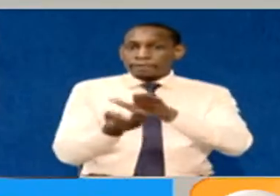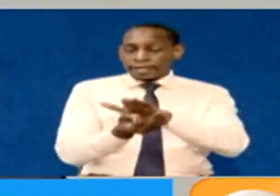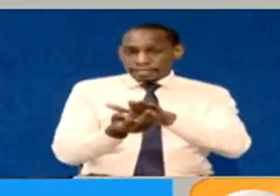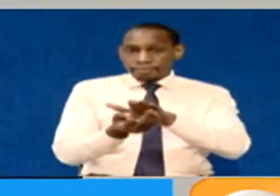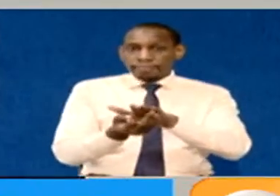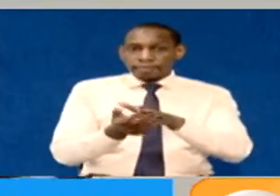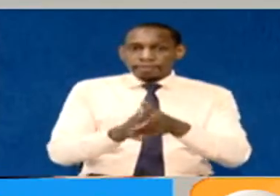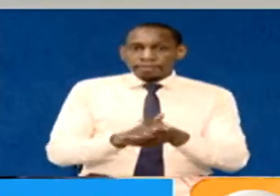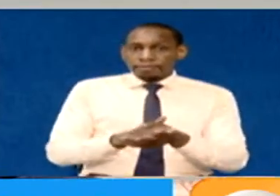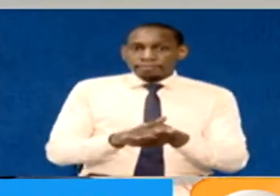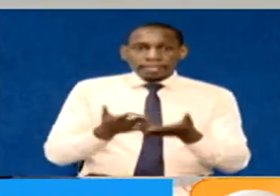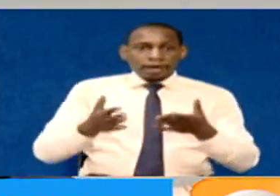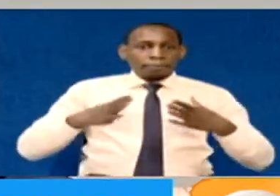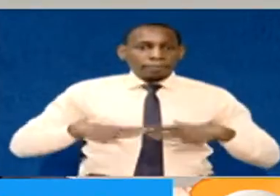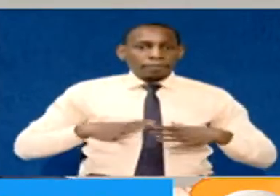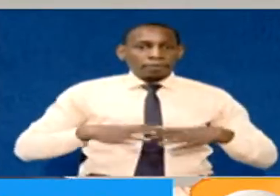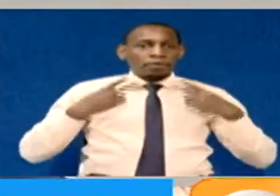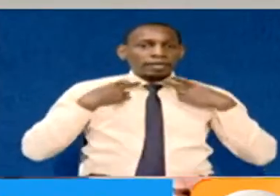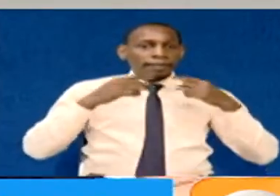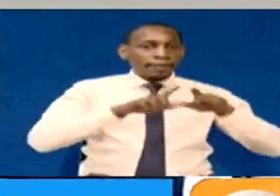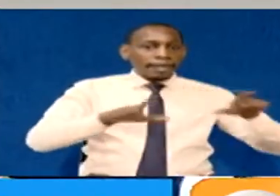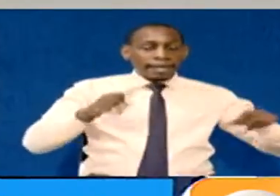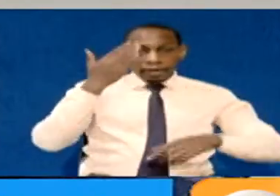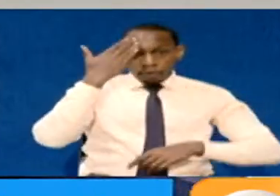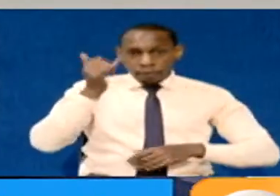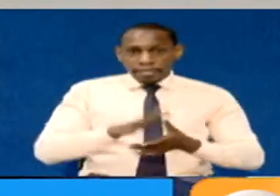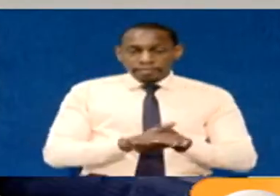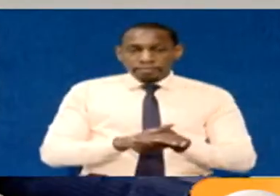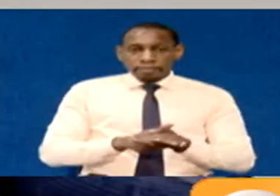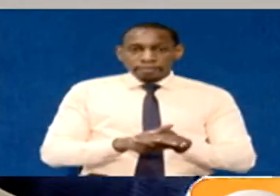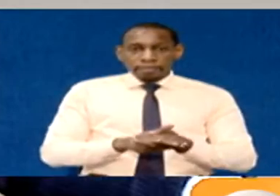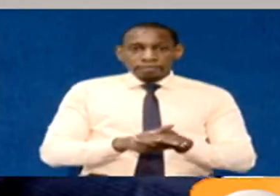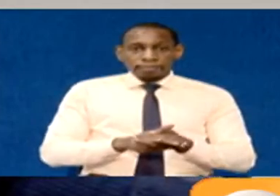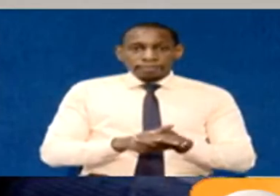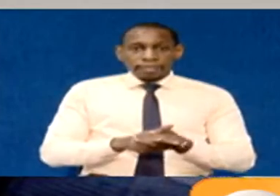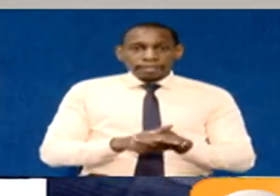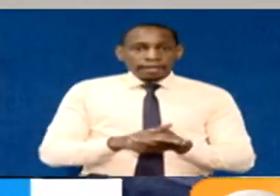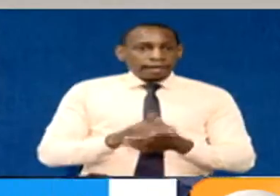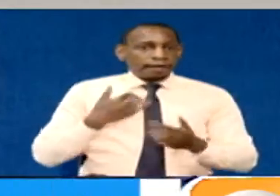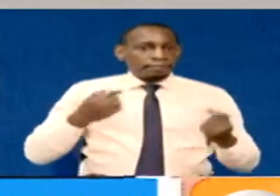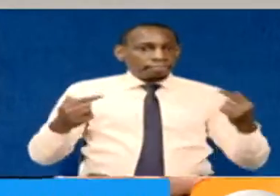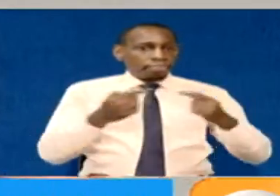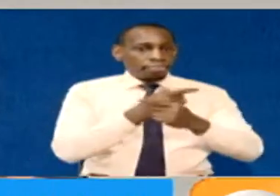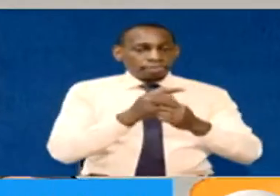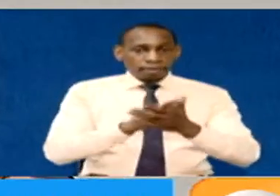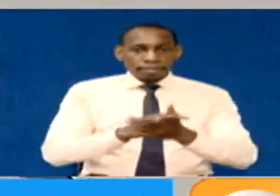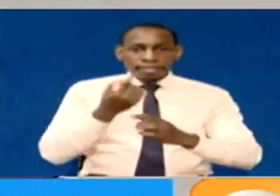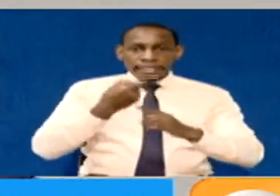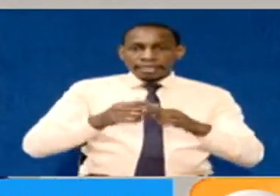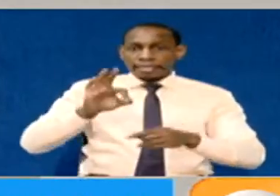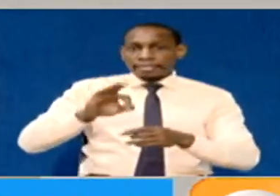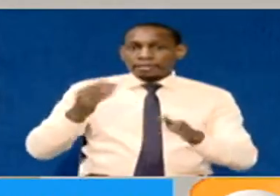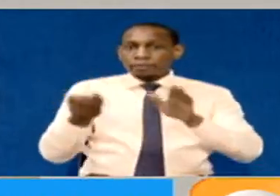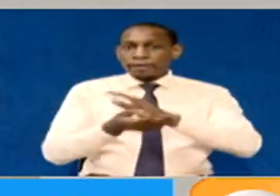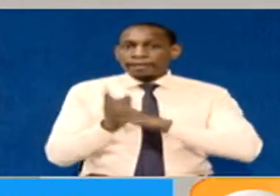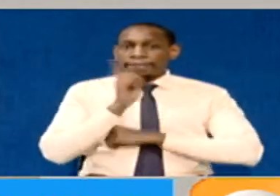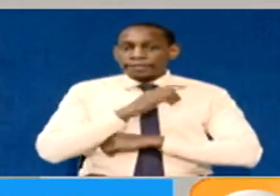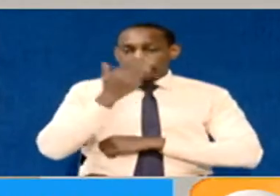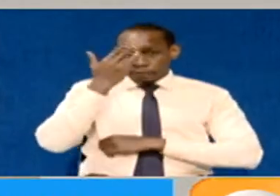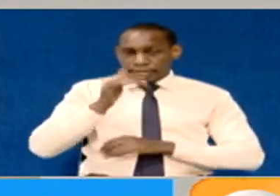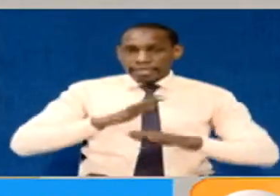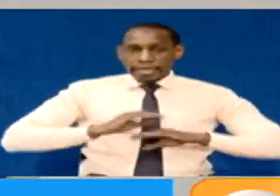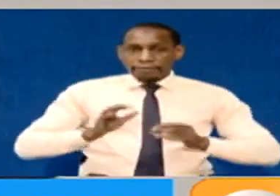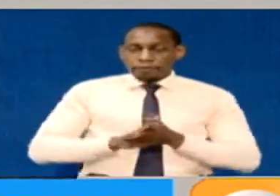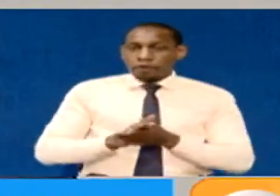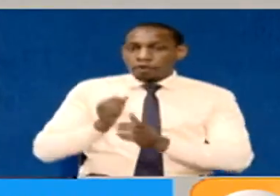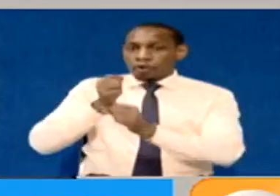people who cannot do anything with their pieces of land. Why? Because there's a dispute that have been lying there for 3-4 years. Why? Because we don't have